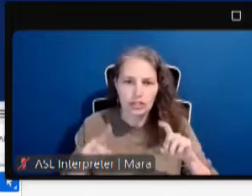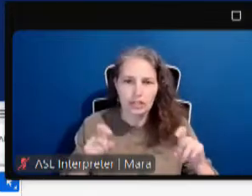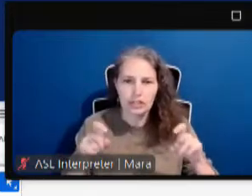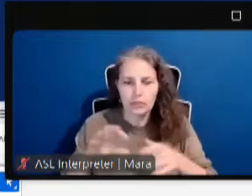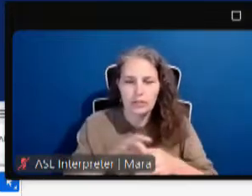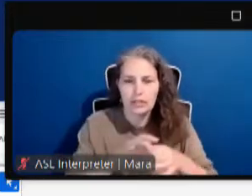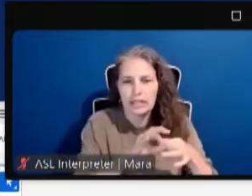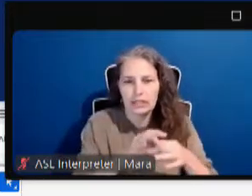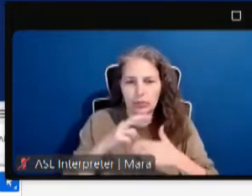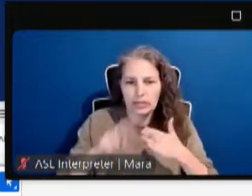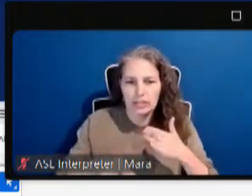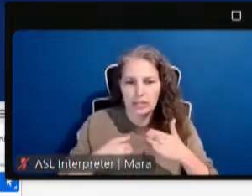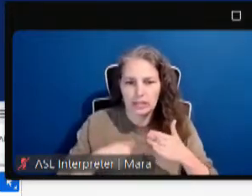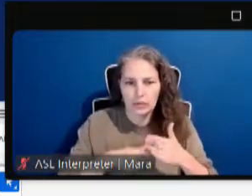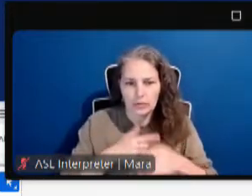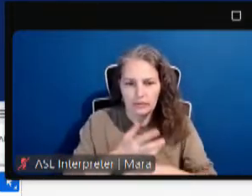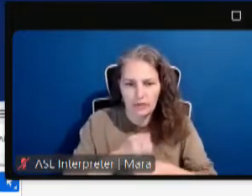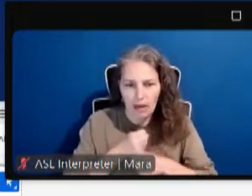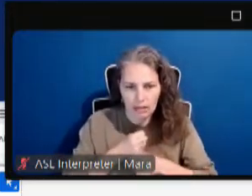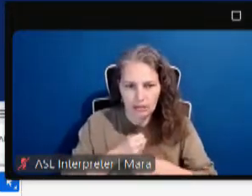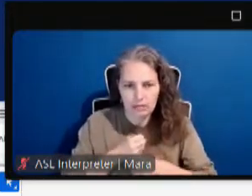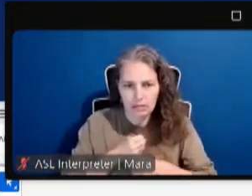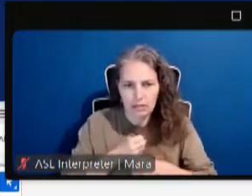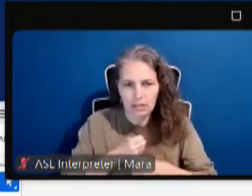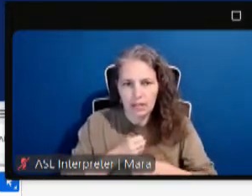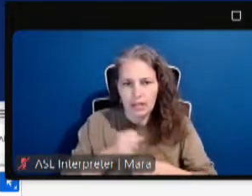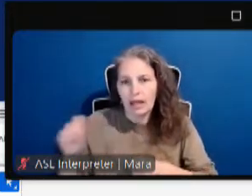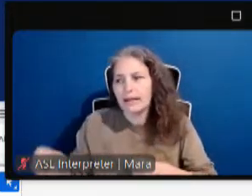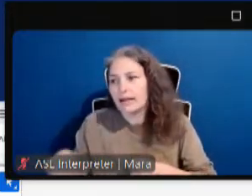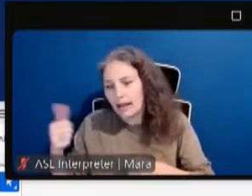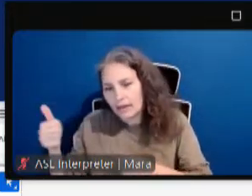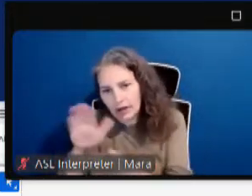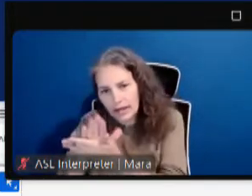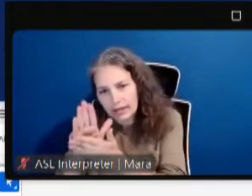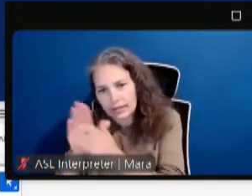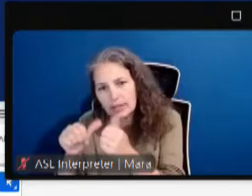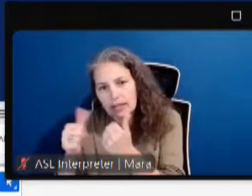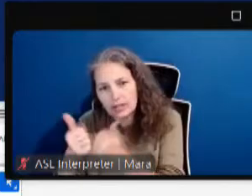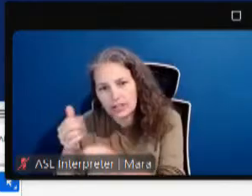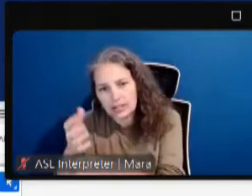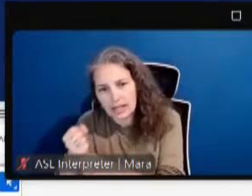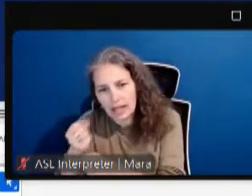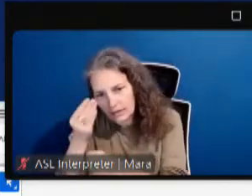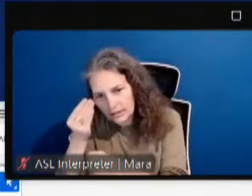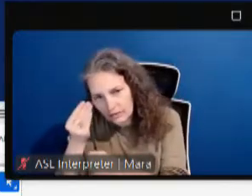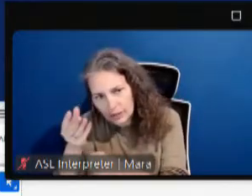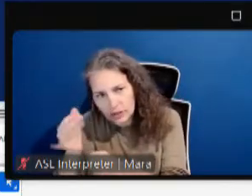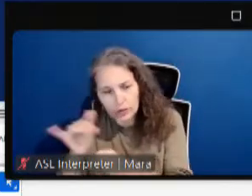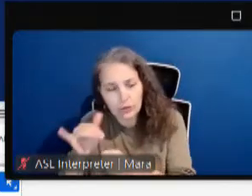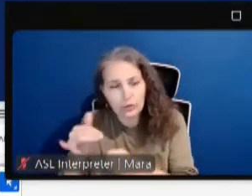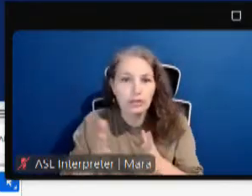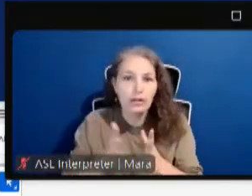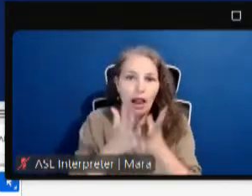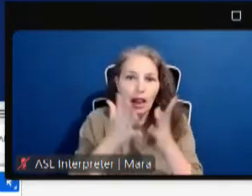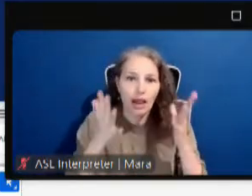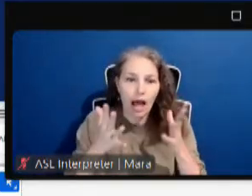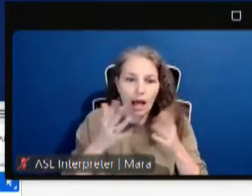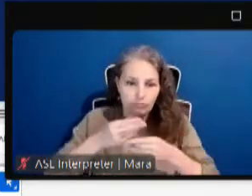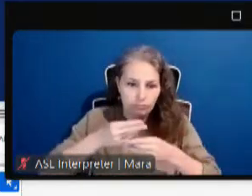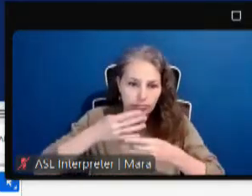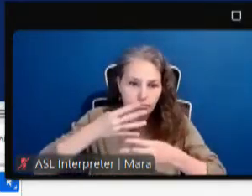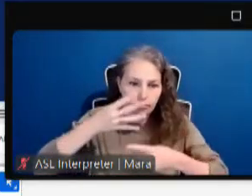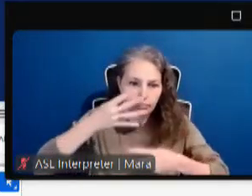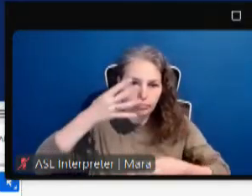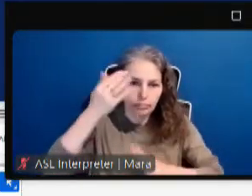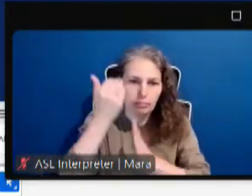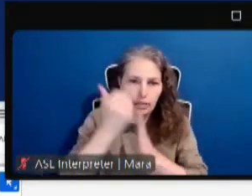have obtained versus other academic agencies and so forth. Did want to point out that we have a lot of information on our website related